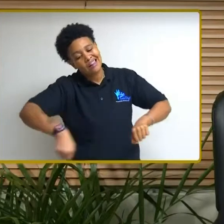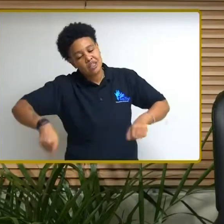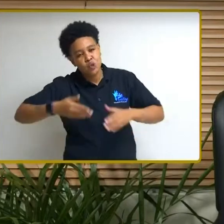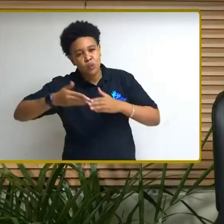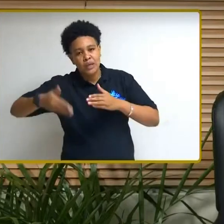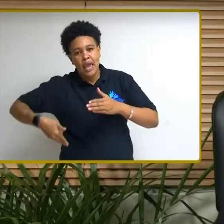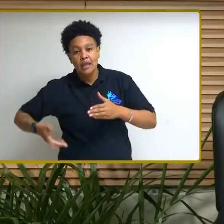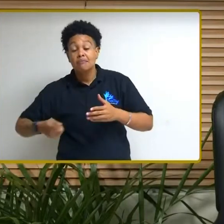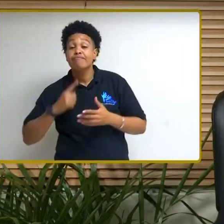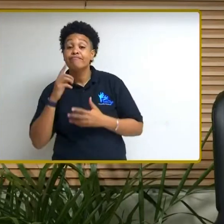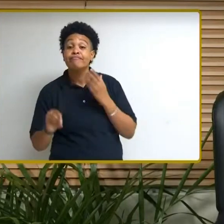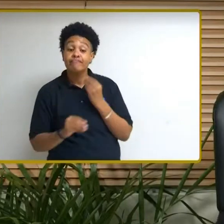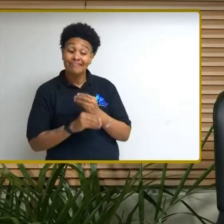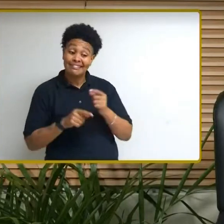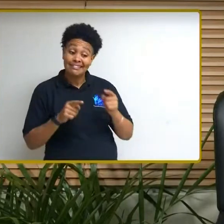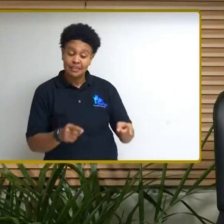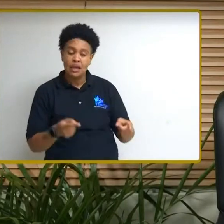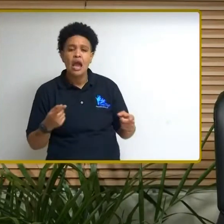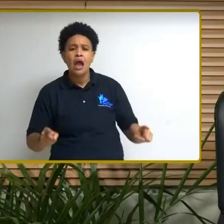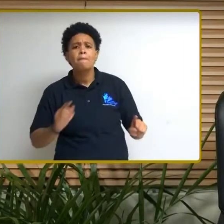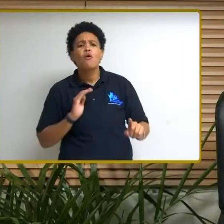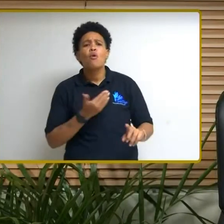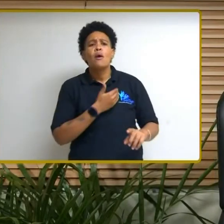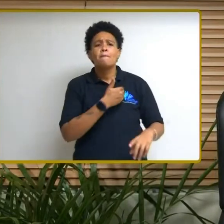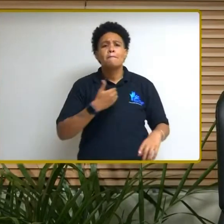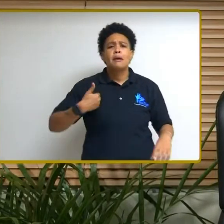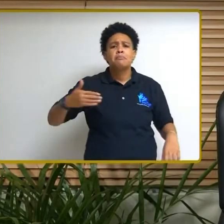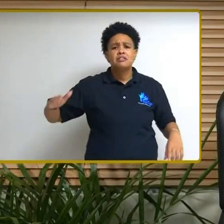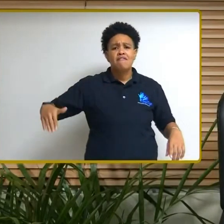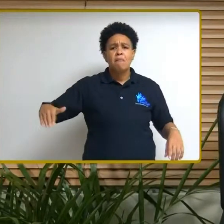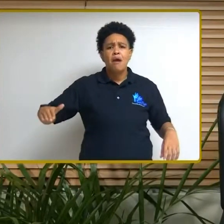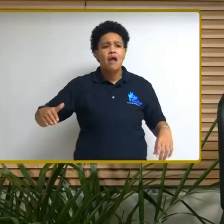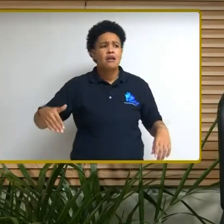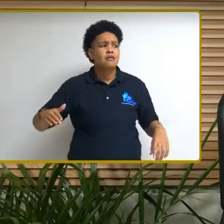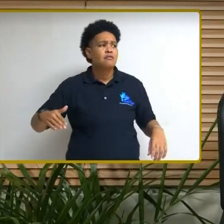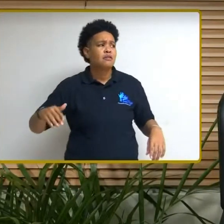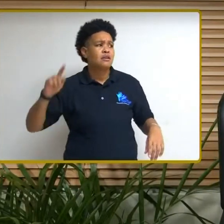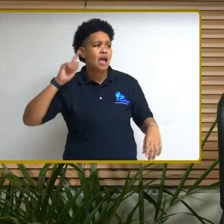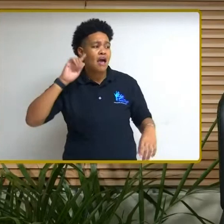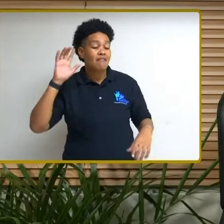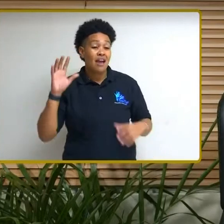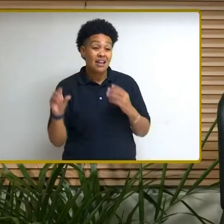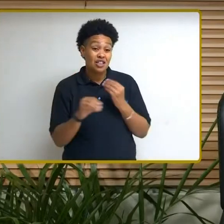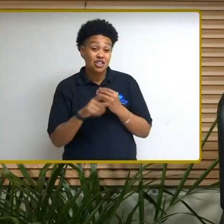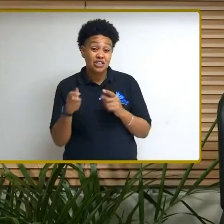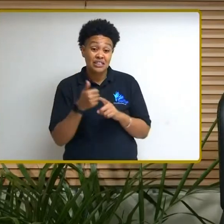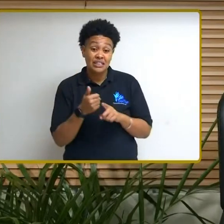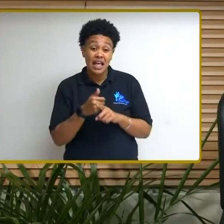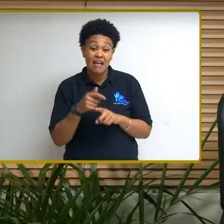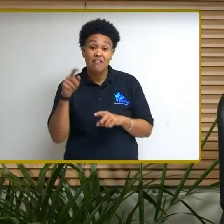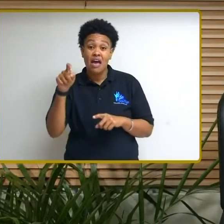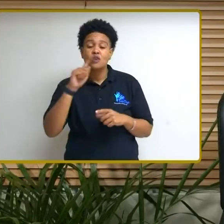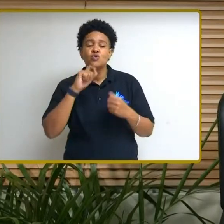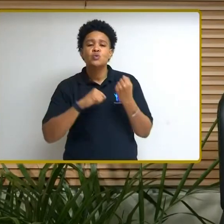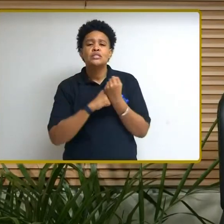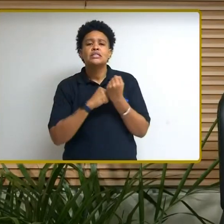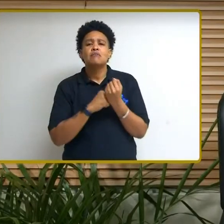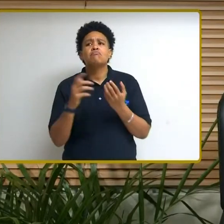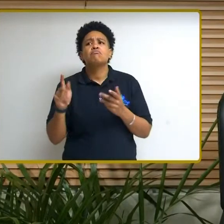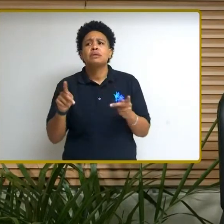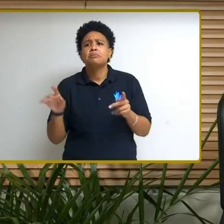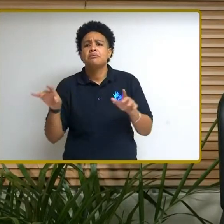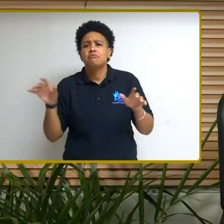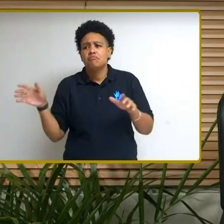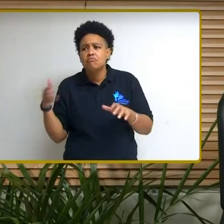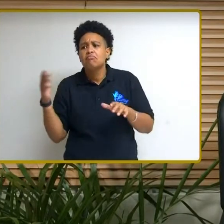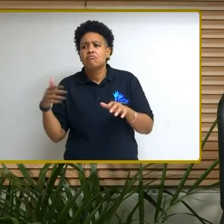weekend. In addition to that, our members of parliament have also been asked to assist in the